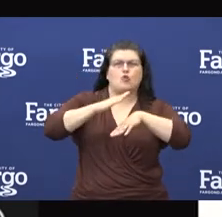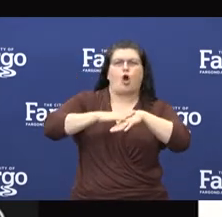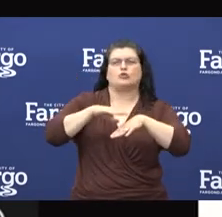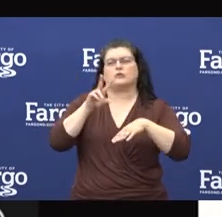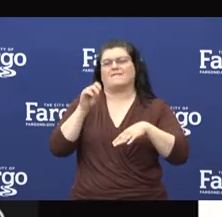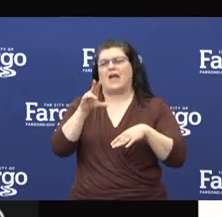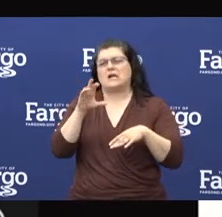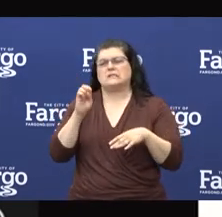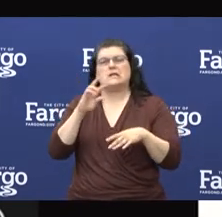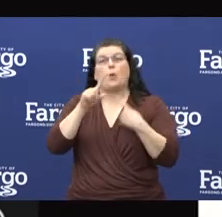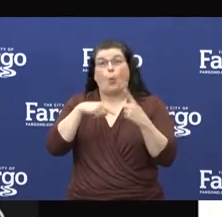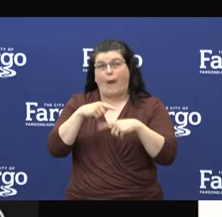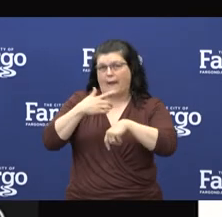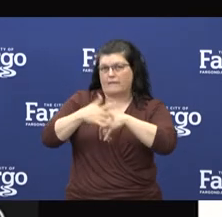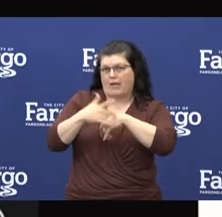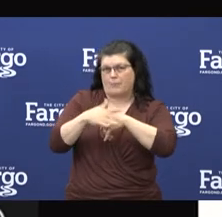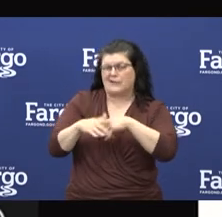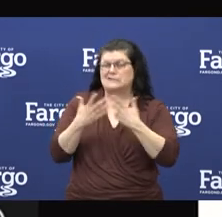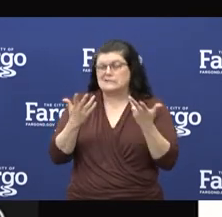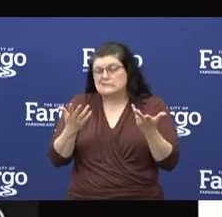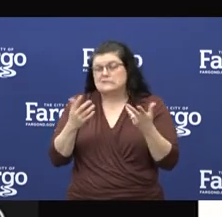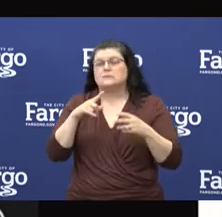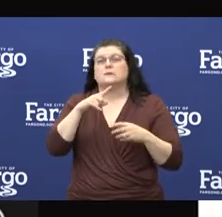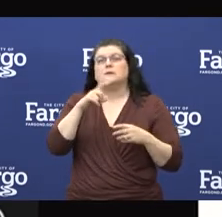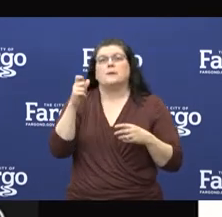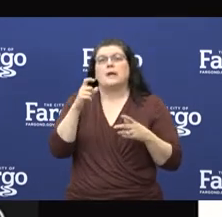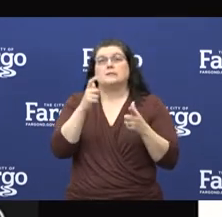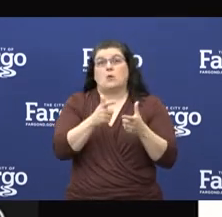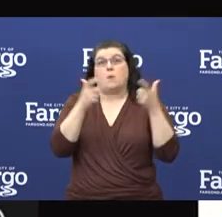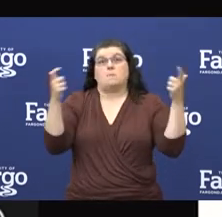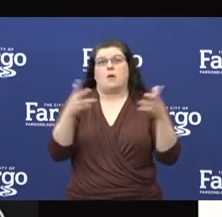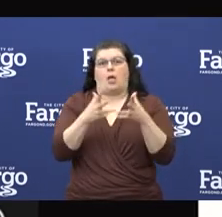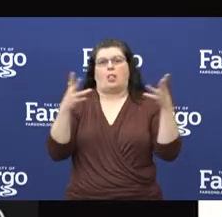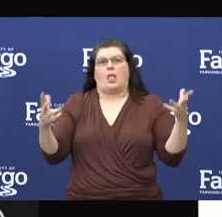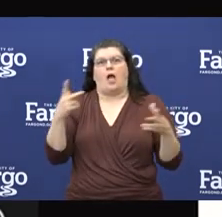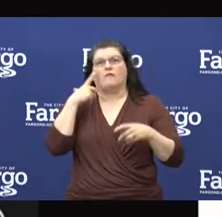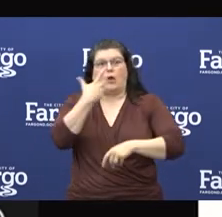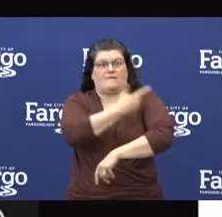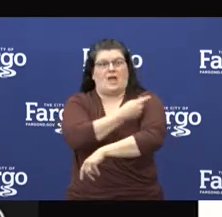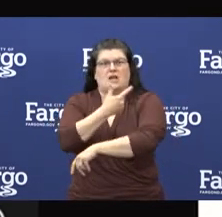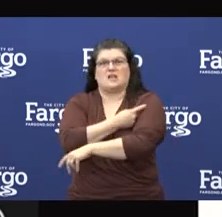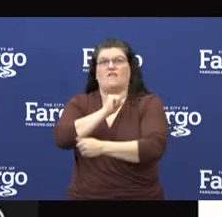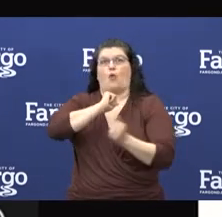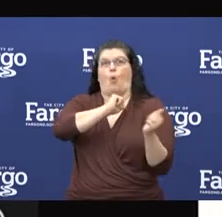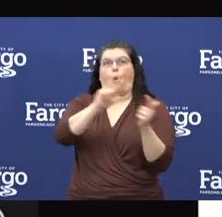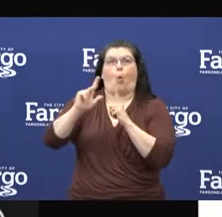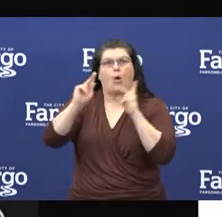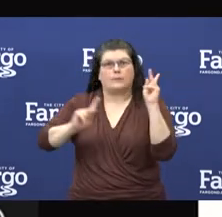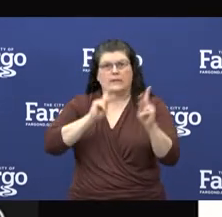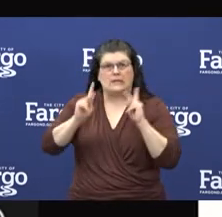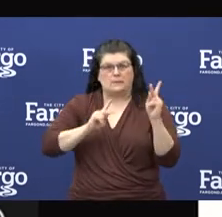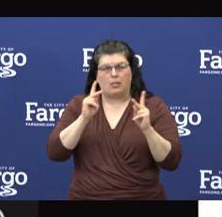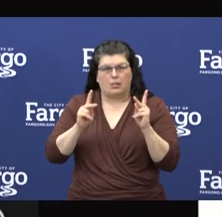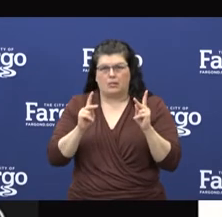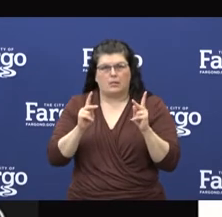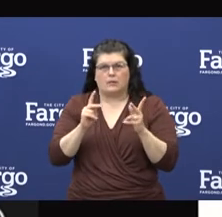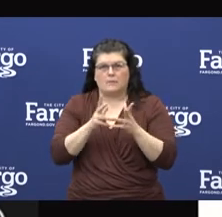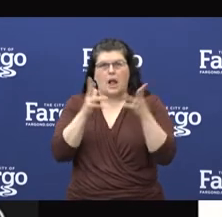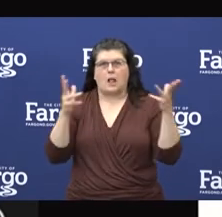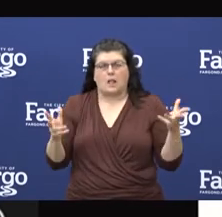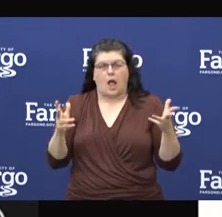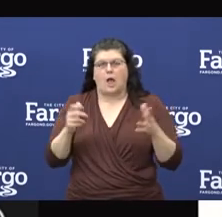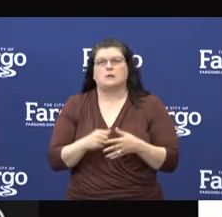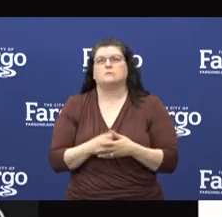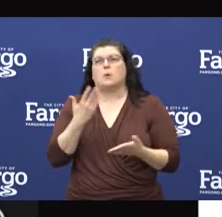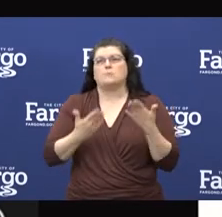warranted, especially in large quantities, which it would take to vaccinate the entire population. There is